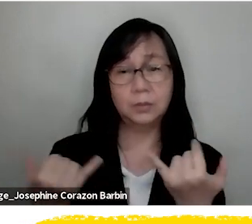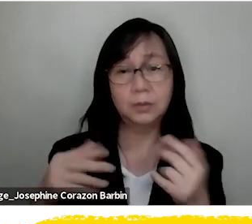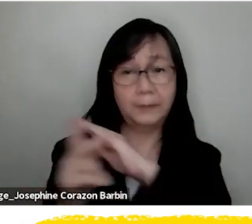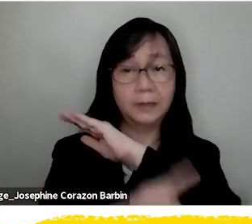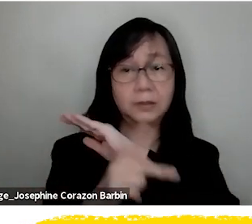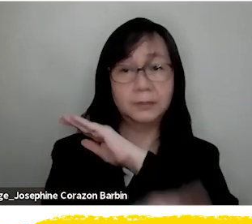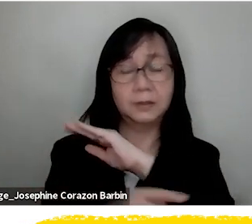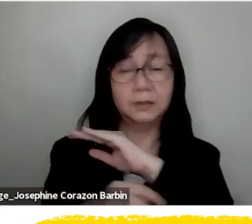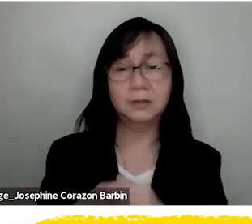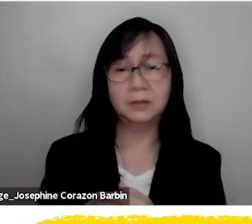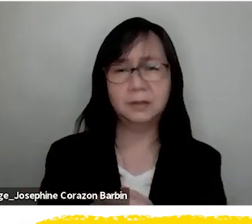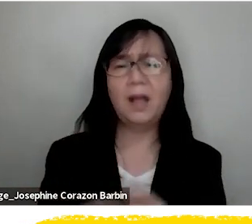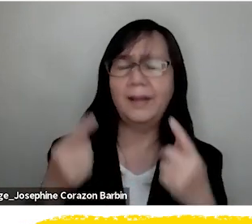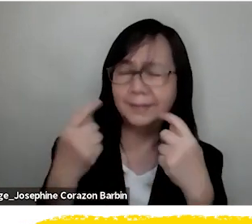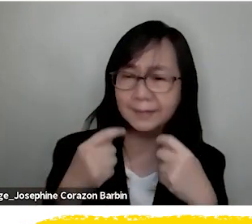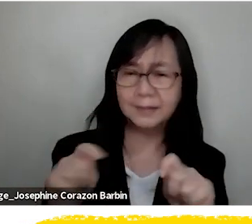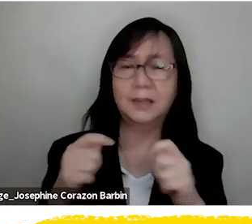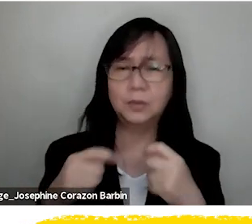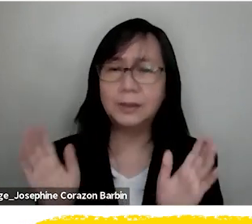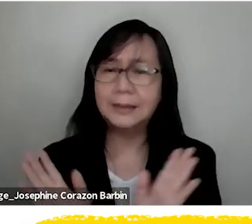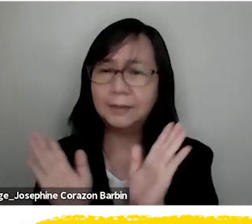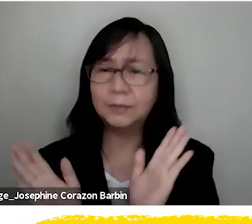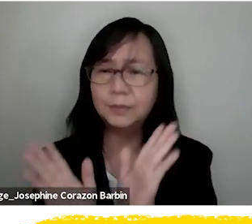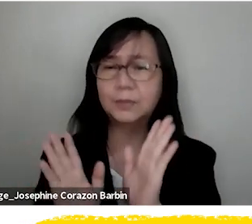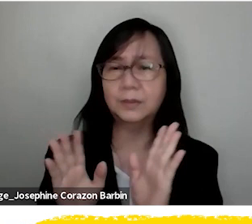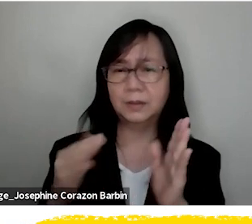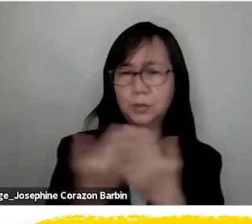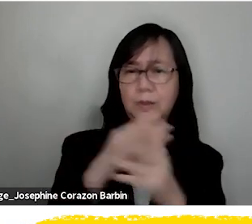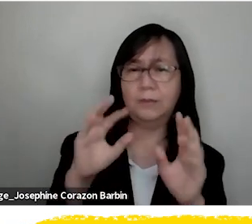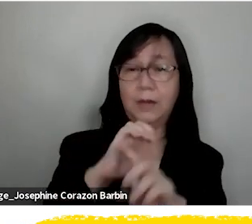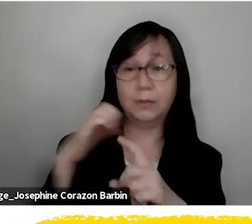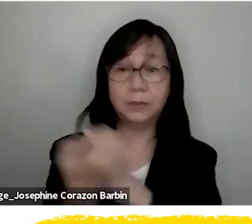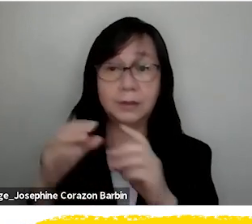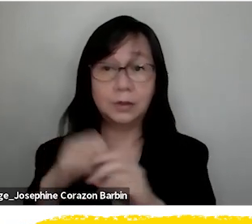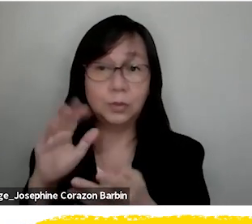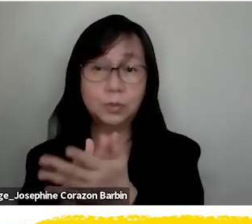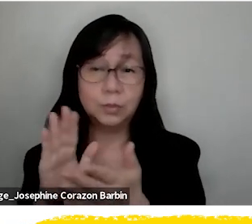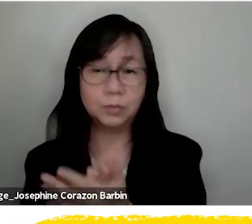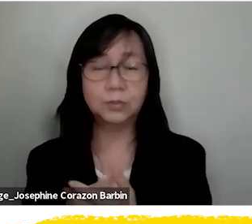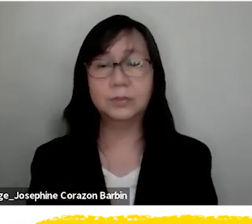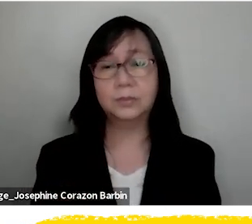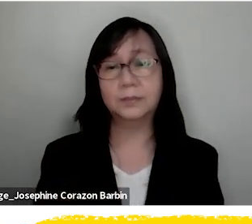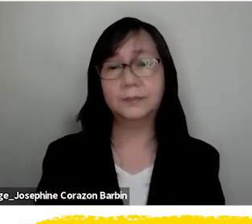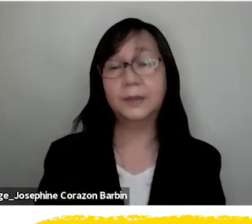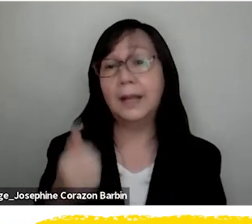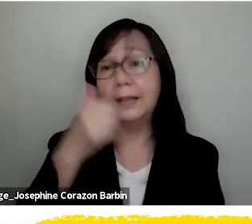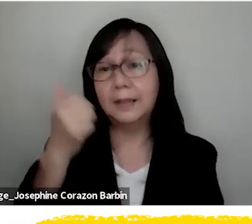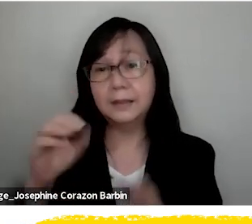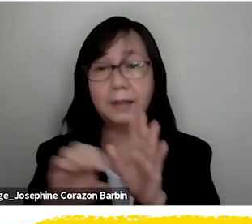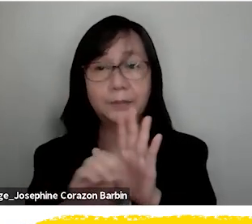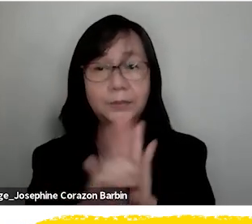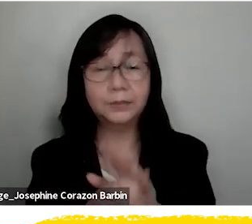and try to create an enabling environment in schools, for example, for them to act. Another